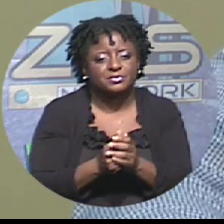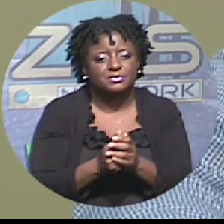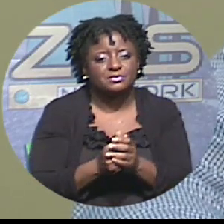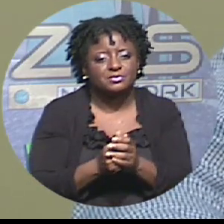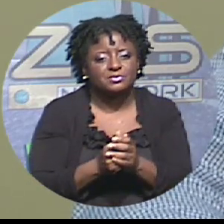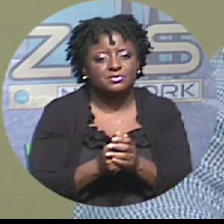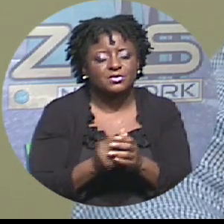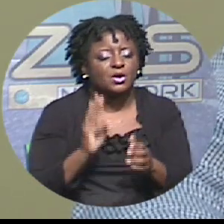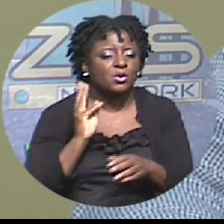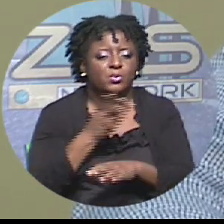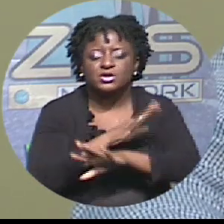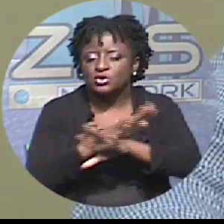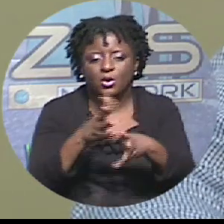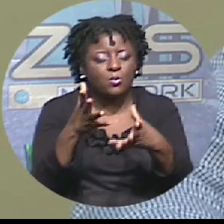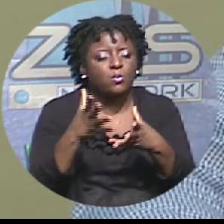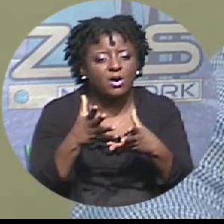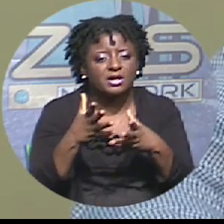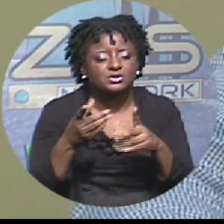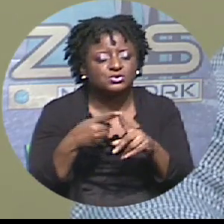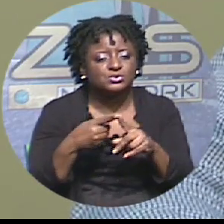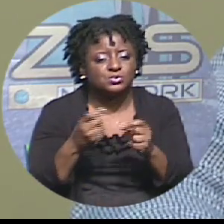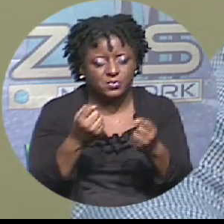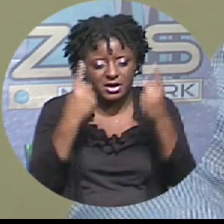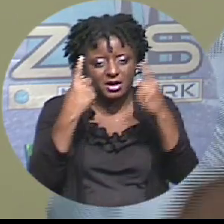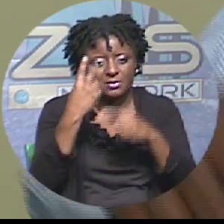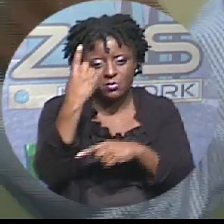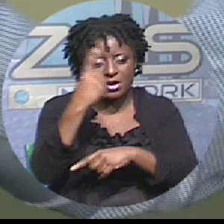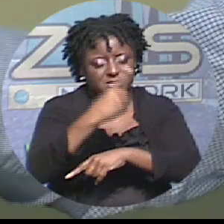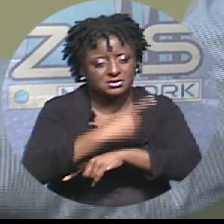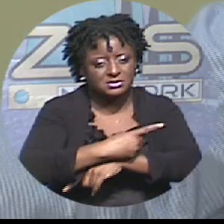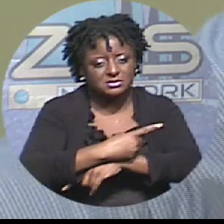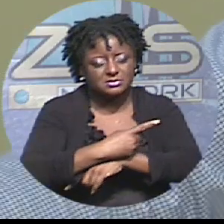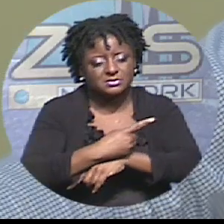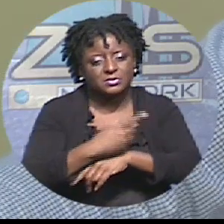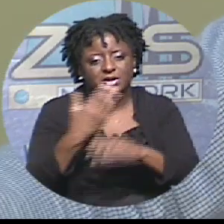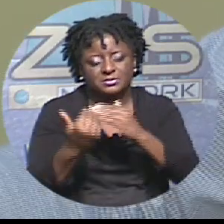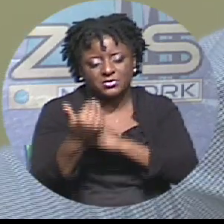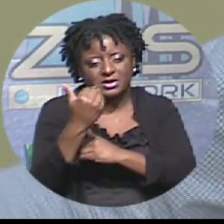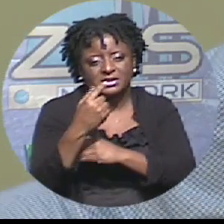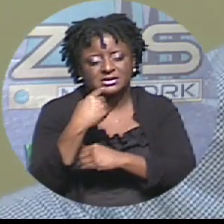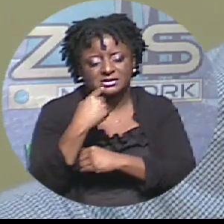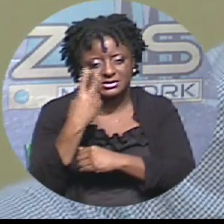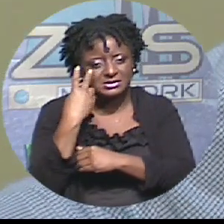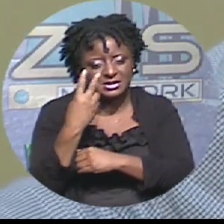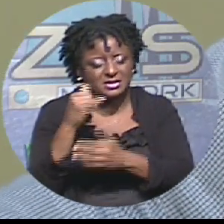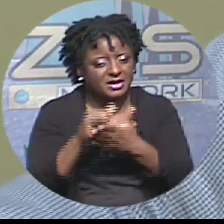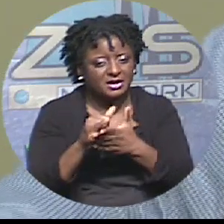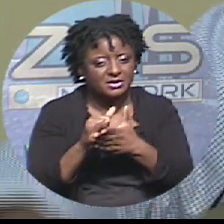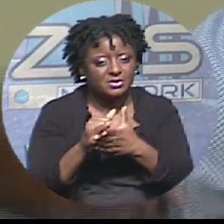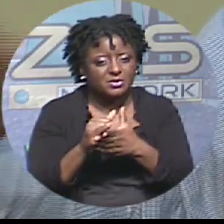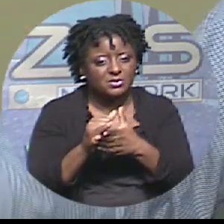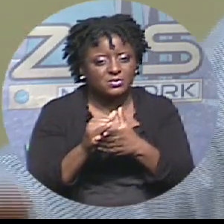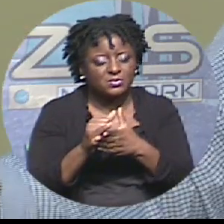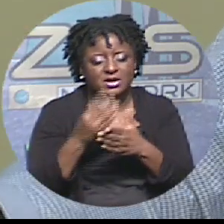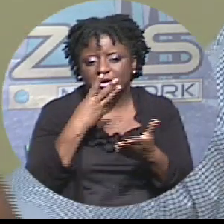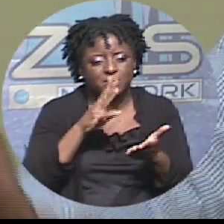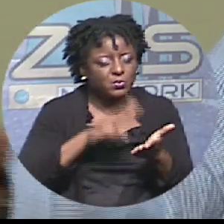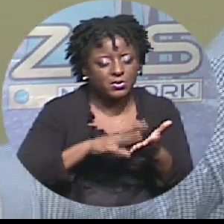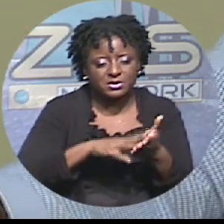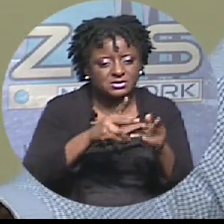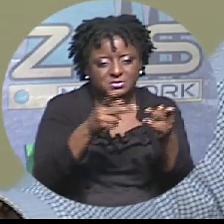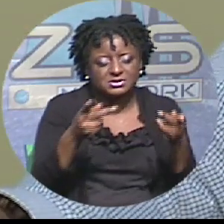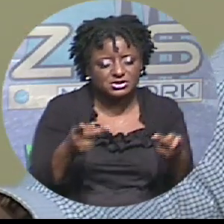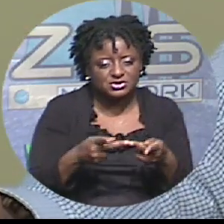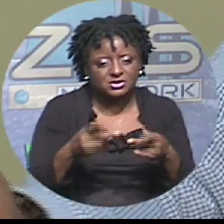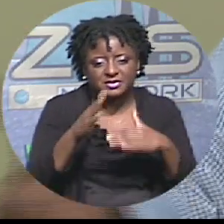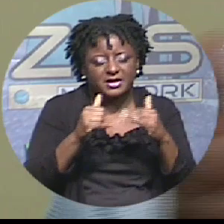morning and to find out that we are in a more disadvantageous position than we were the night before because of what might have been